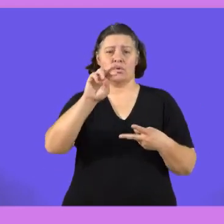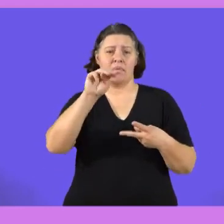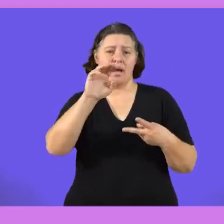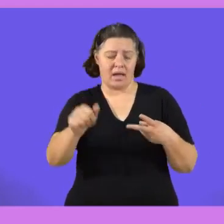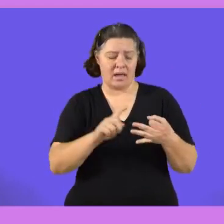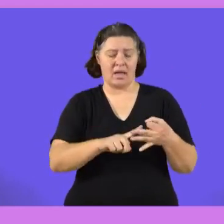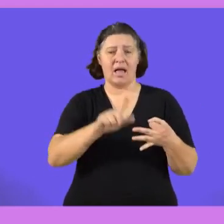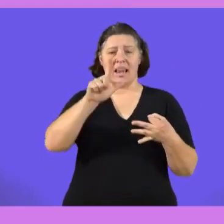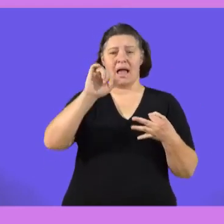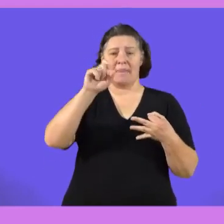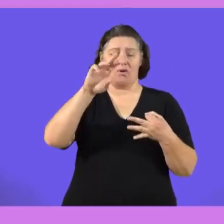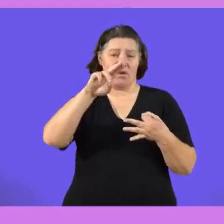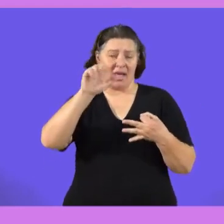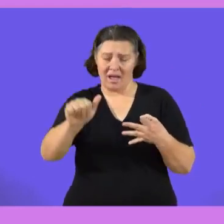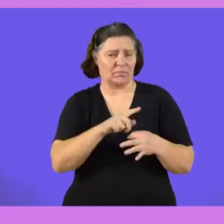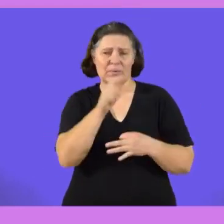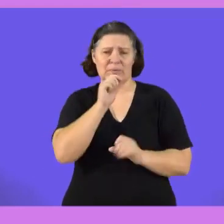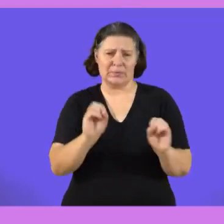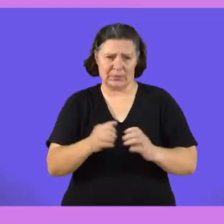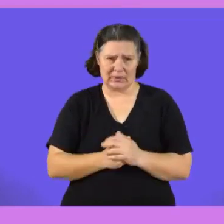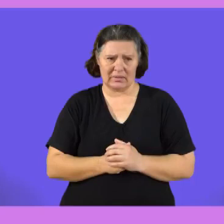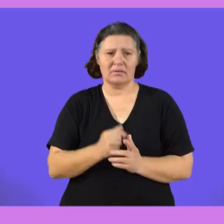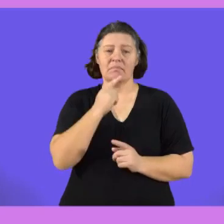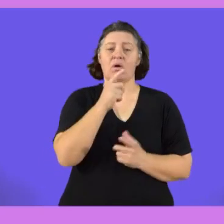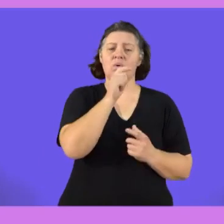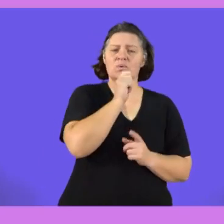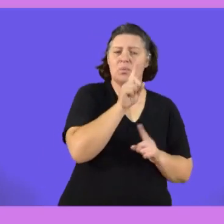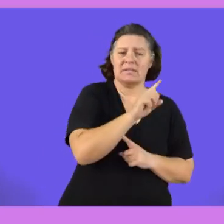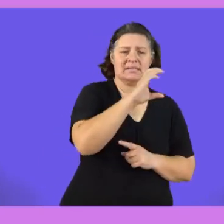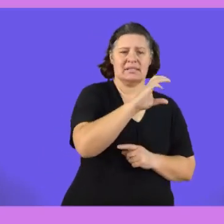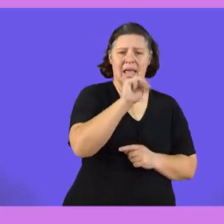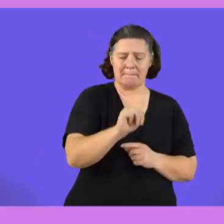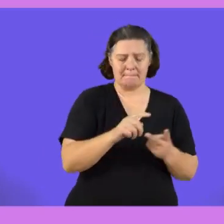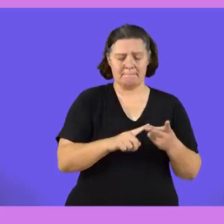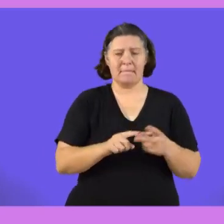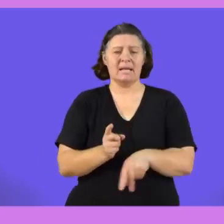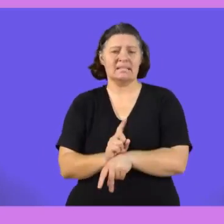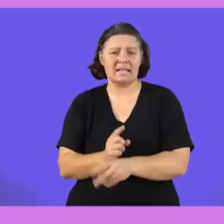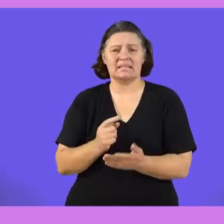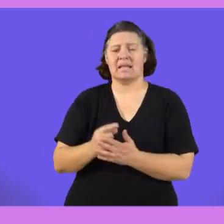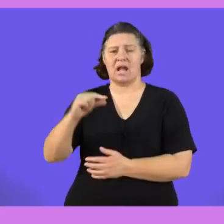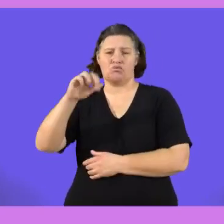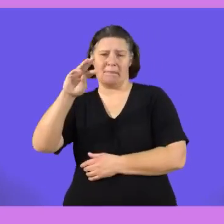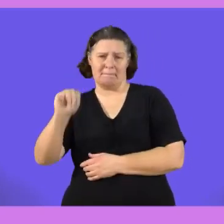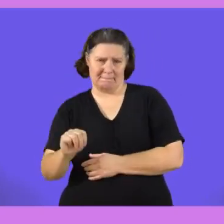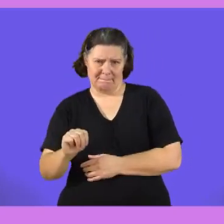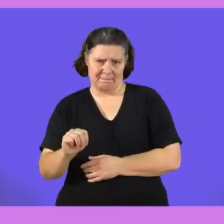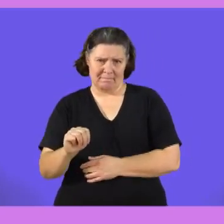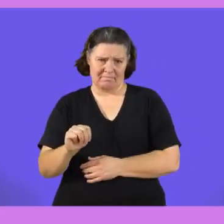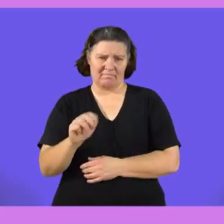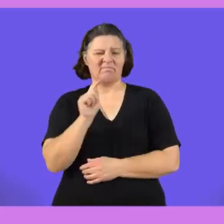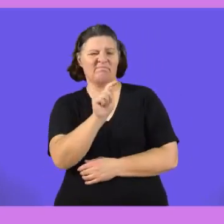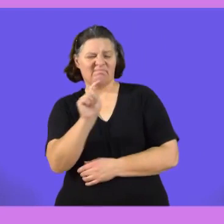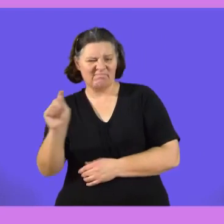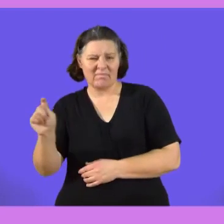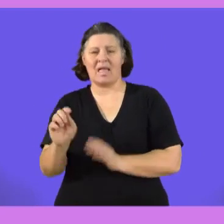and Liberia. Examples of units that we use is centimeters, seconds, and grams. That's just a few